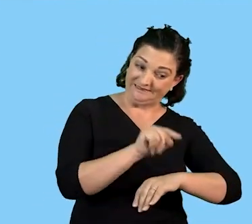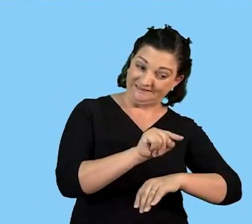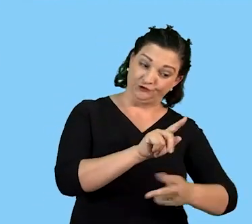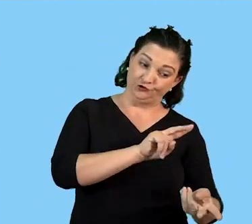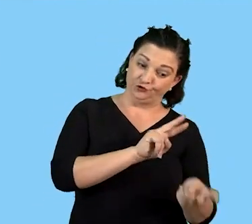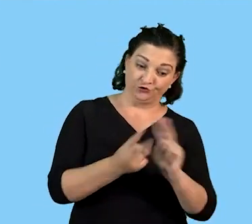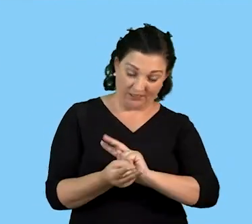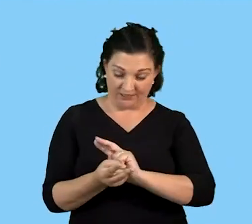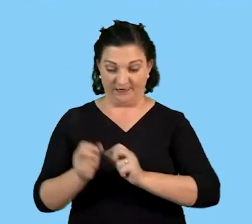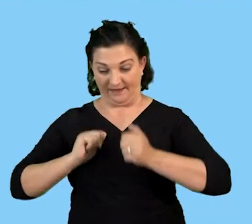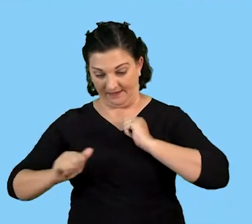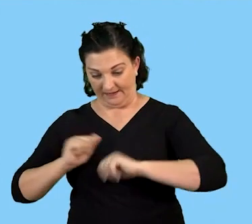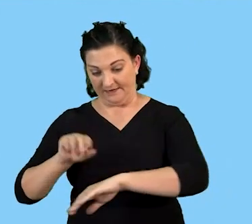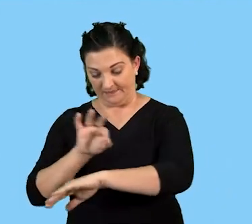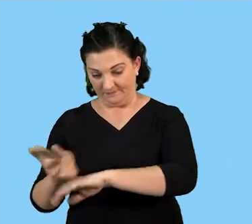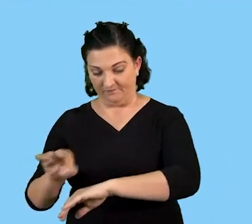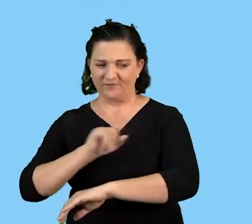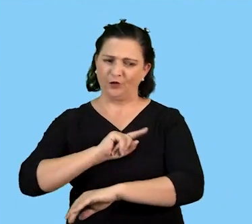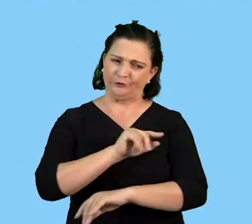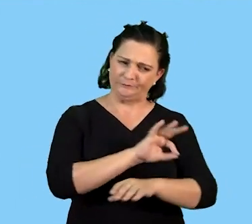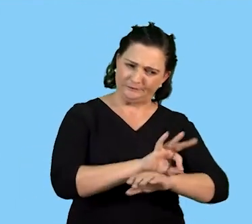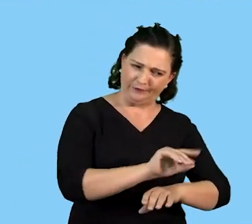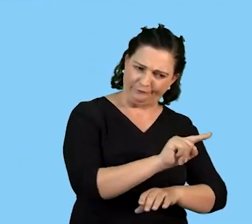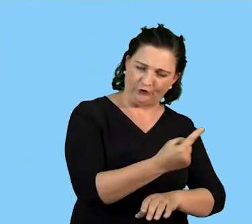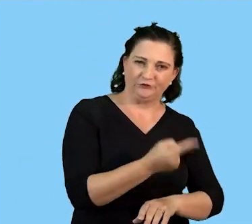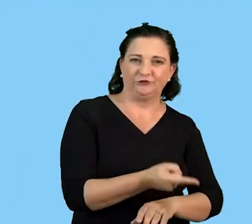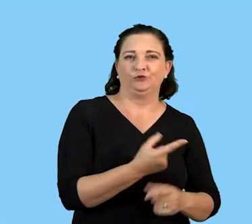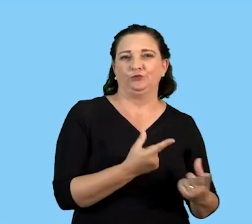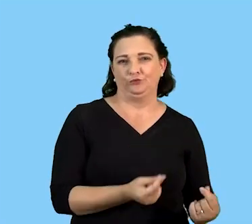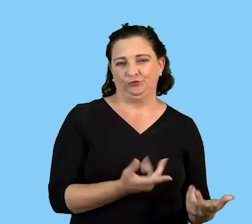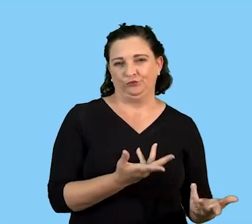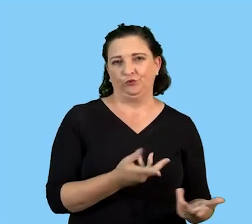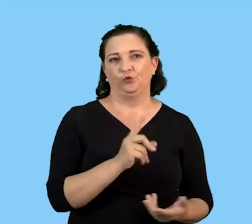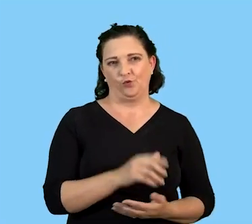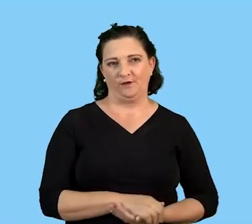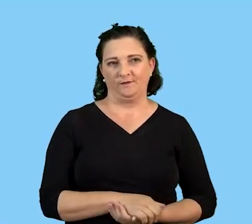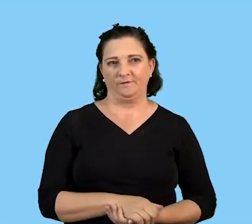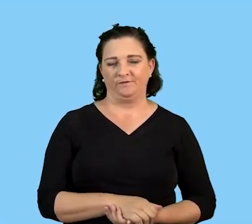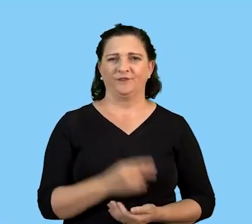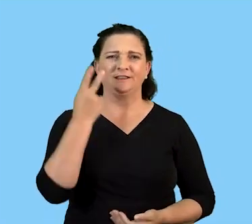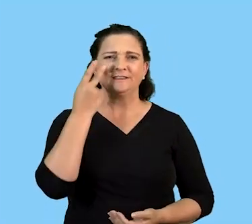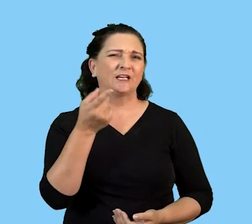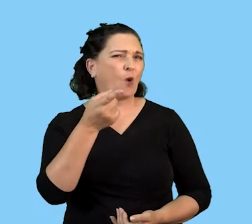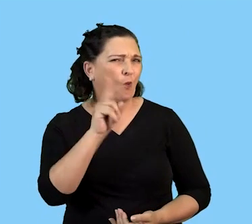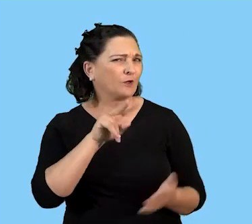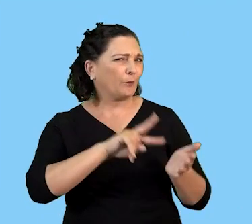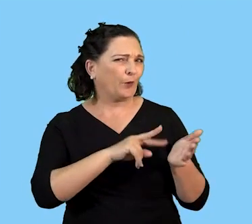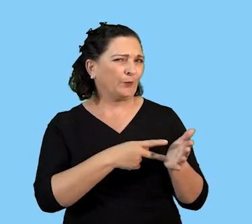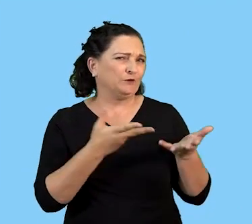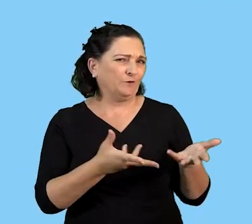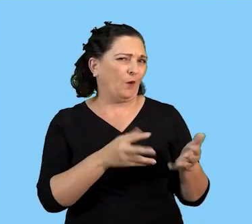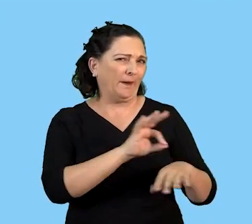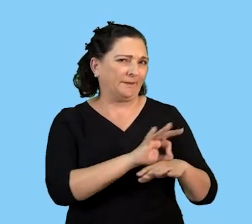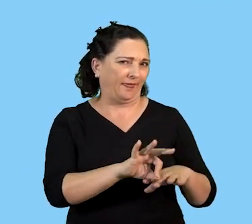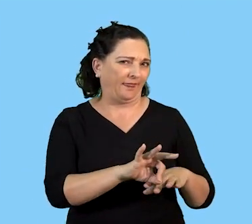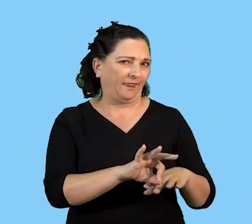need to define the scope of the plan to be done. For example, define what is the purpose. What is the